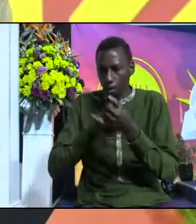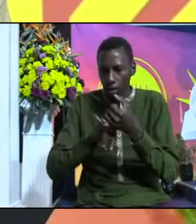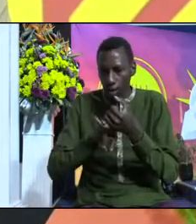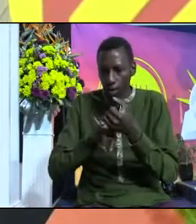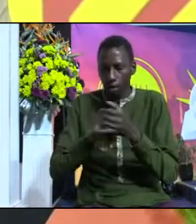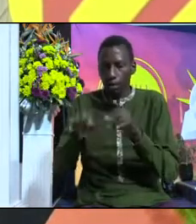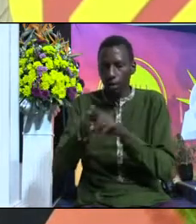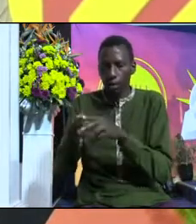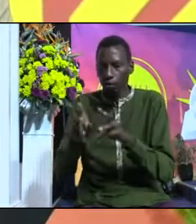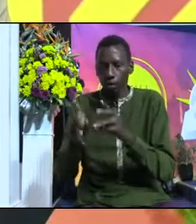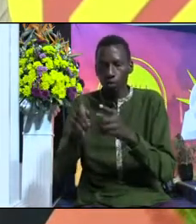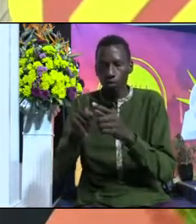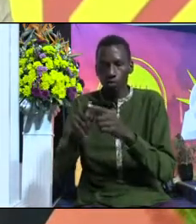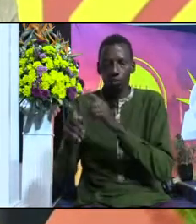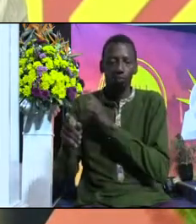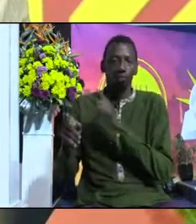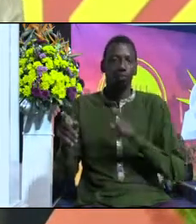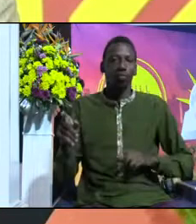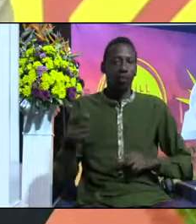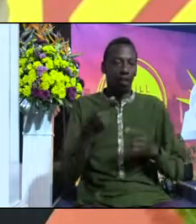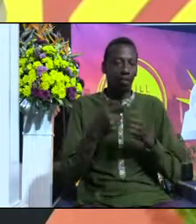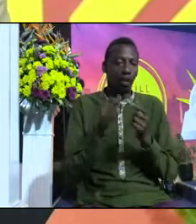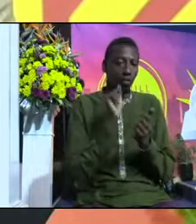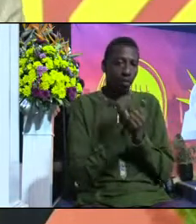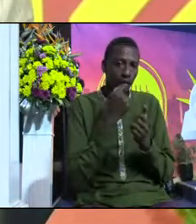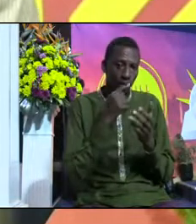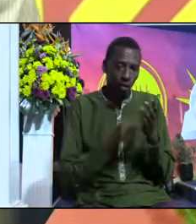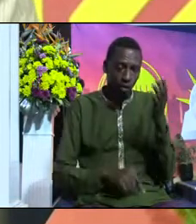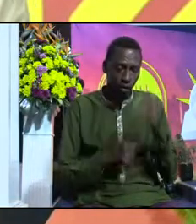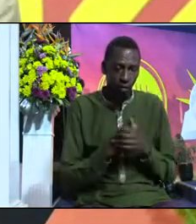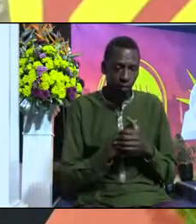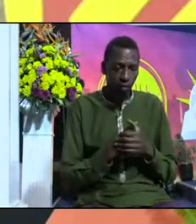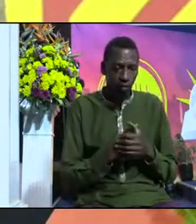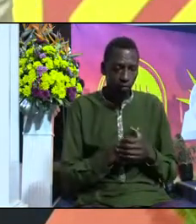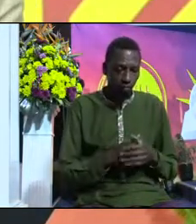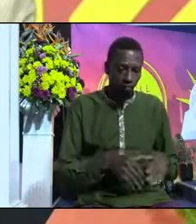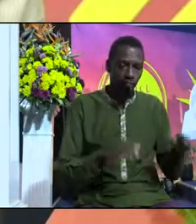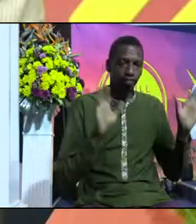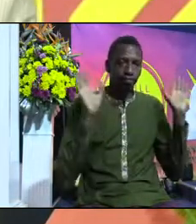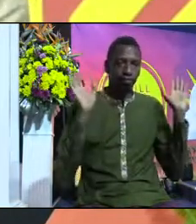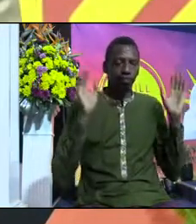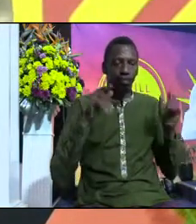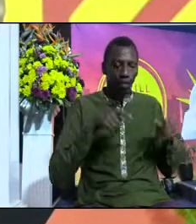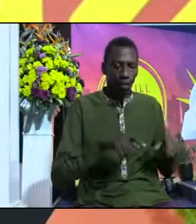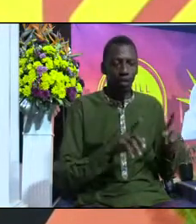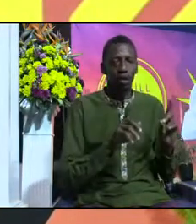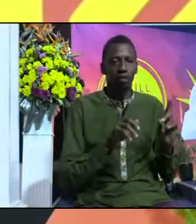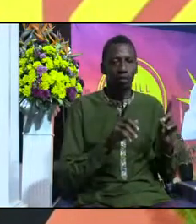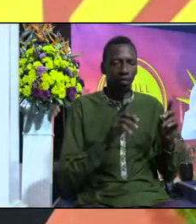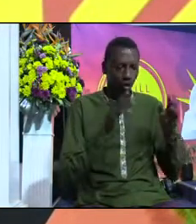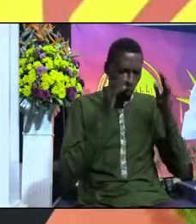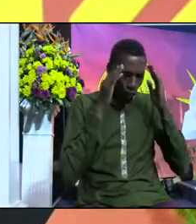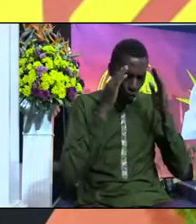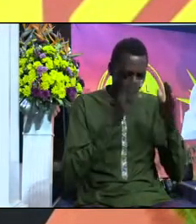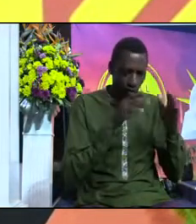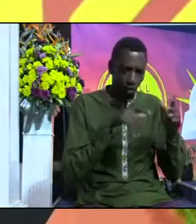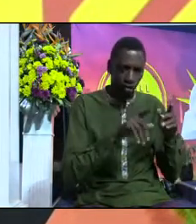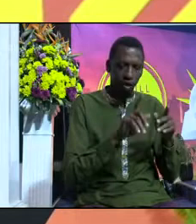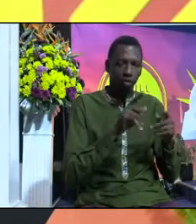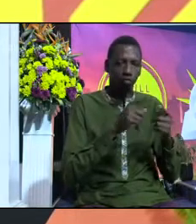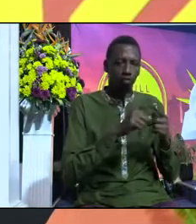that. But Paul is saying it to Colossians, submit yourselves to one another.